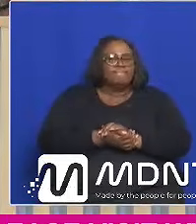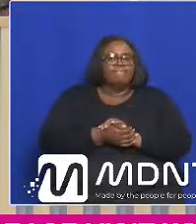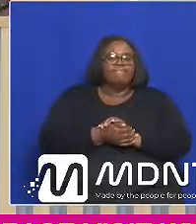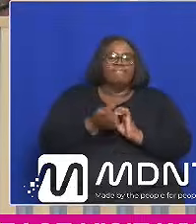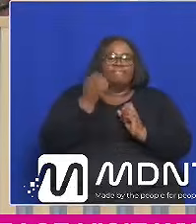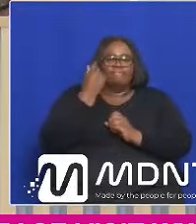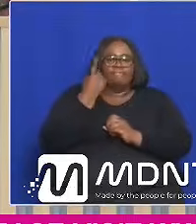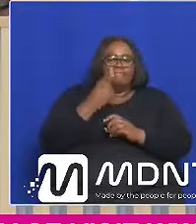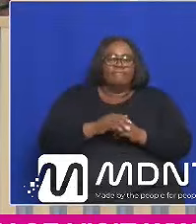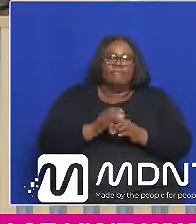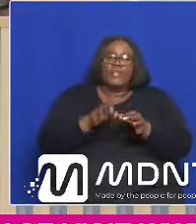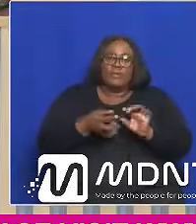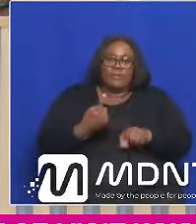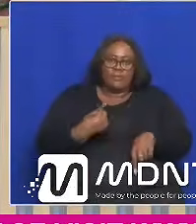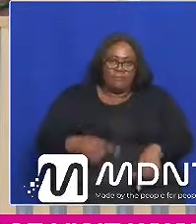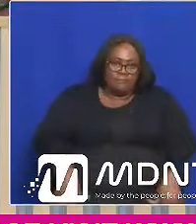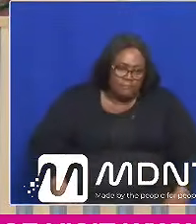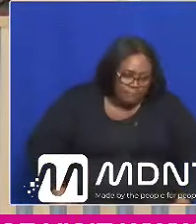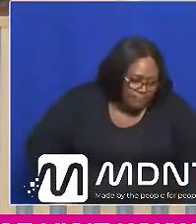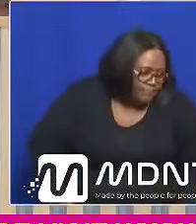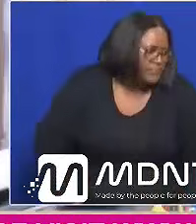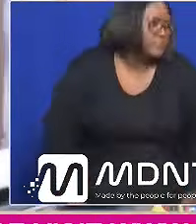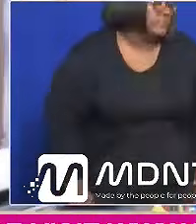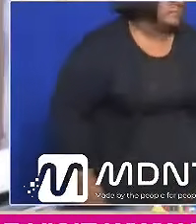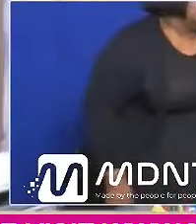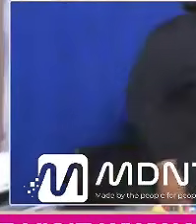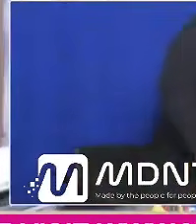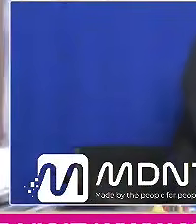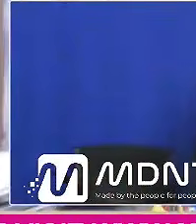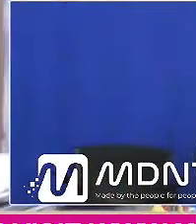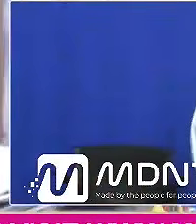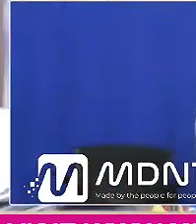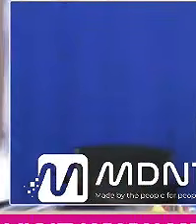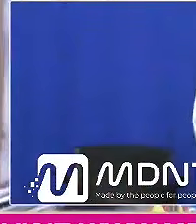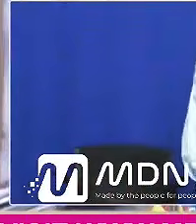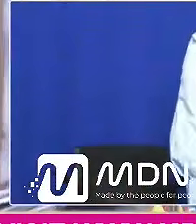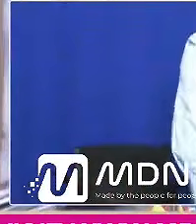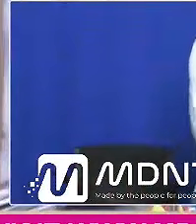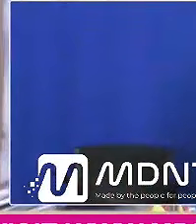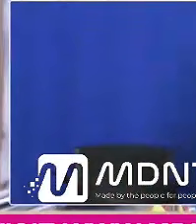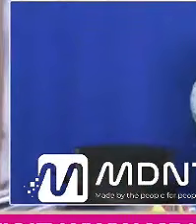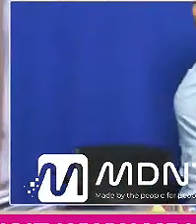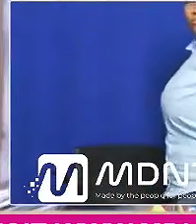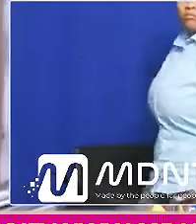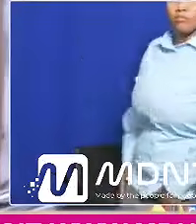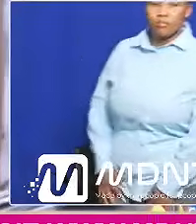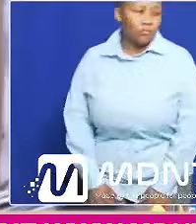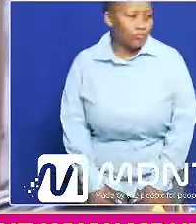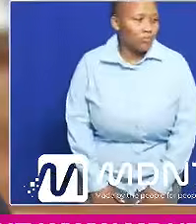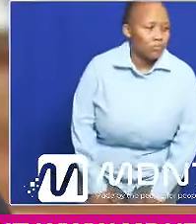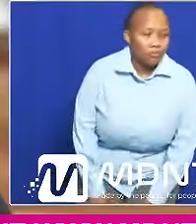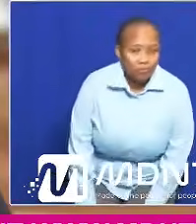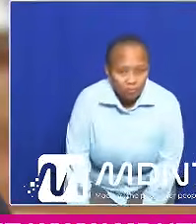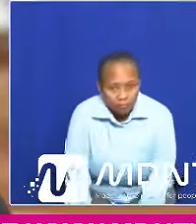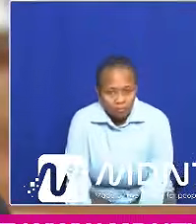Oh, I just wanted to say thank you. Yes, yes. Yes, apologies for that, Chair. I was going to thank Ms. Van der